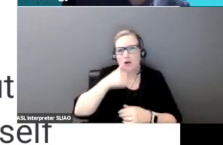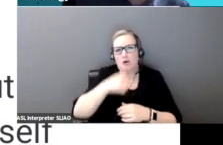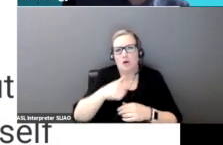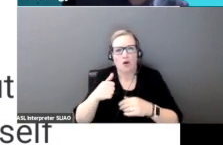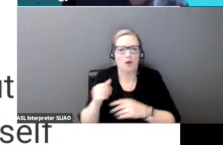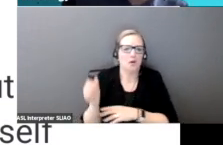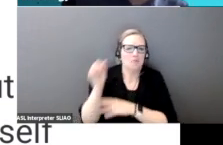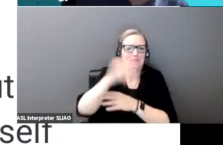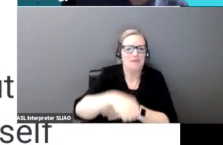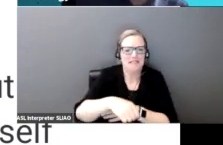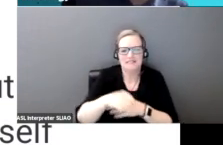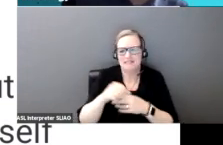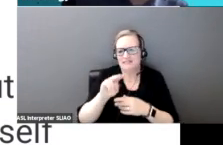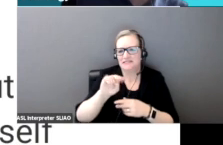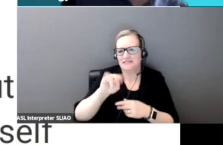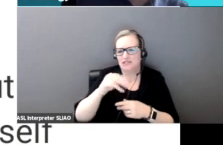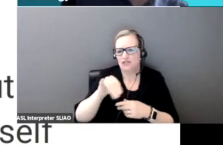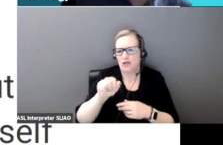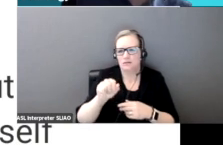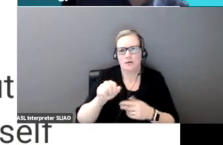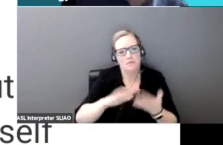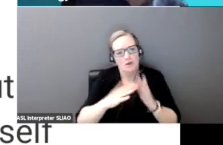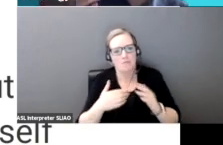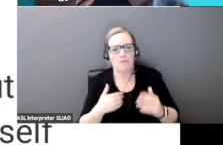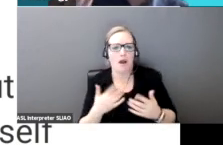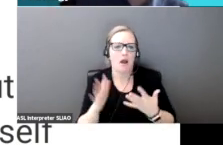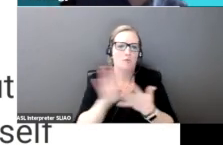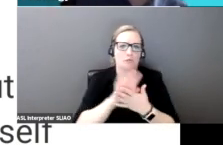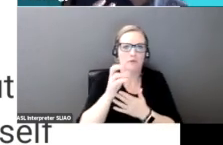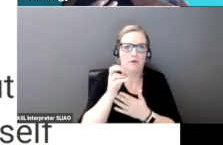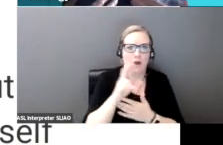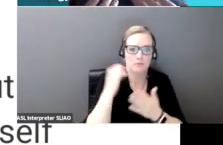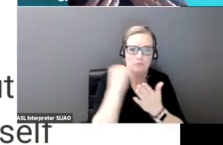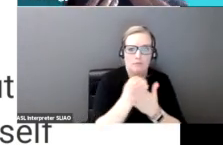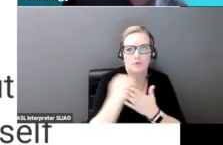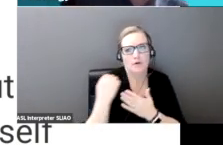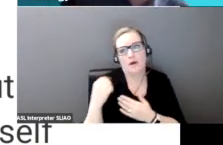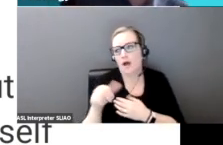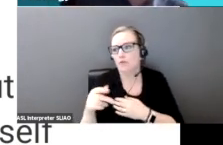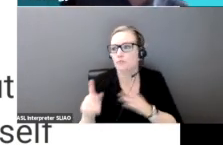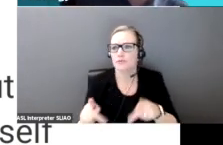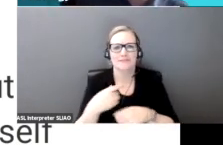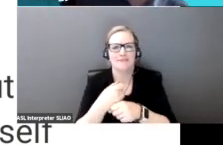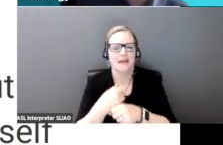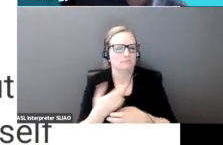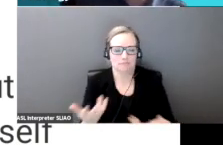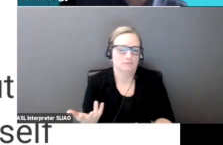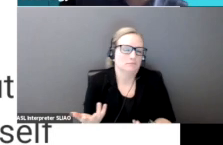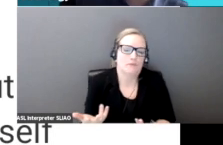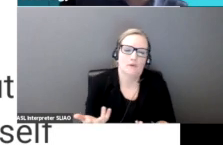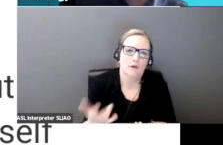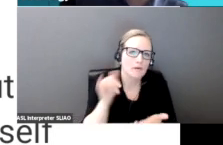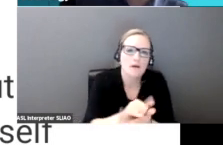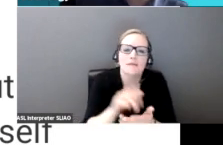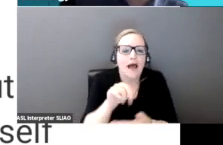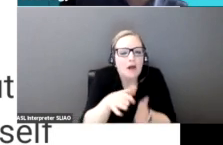too general an idea to copyright. You would need to actually, you would have to have an